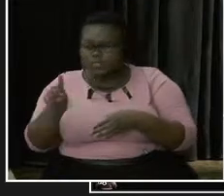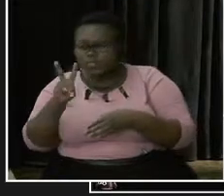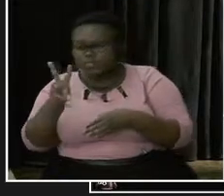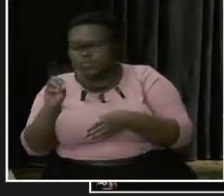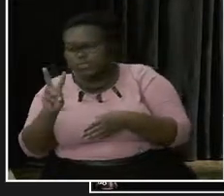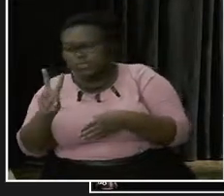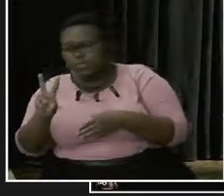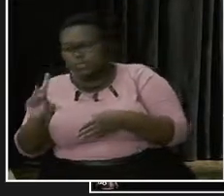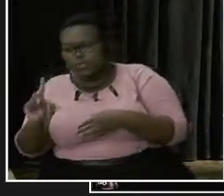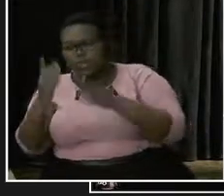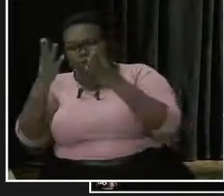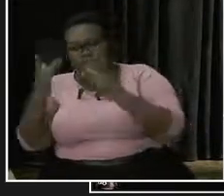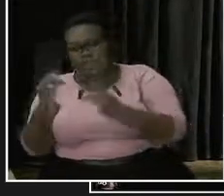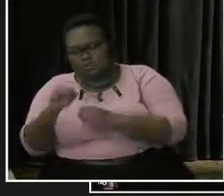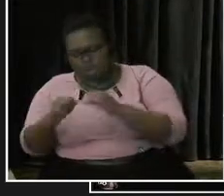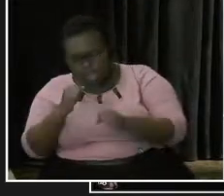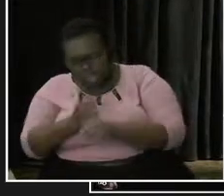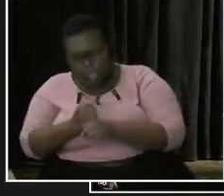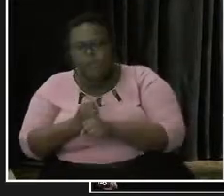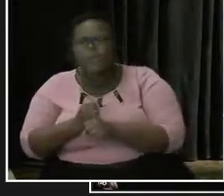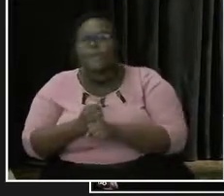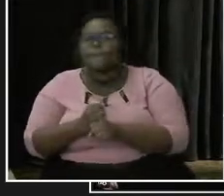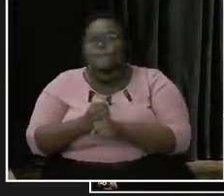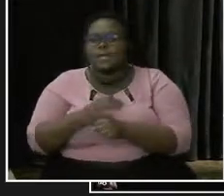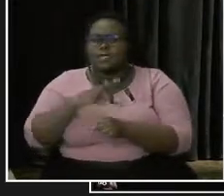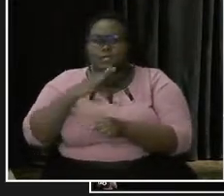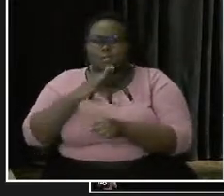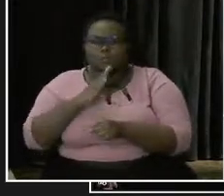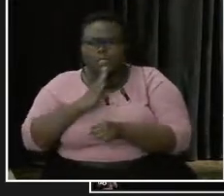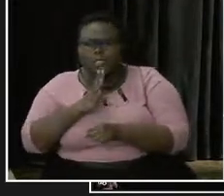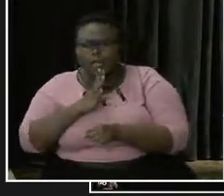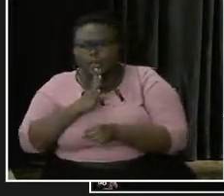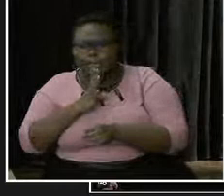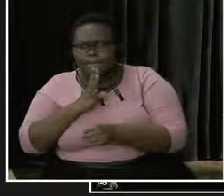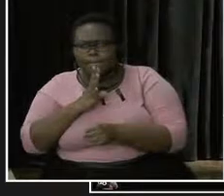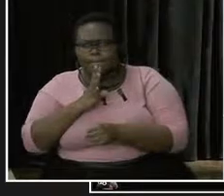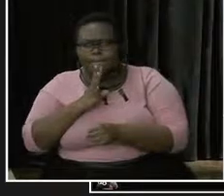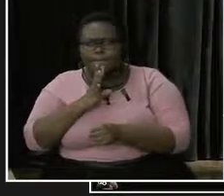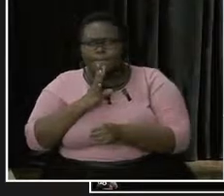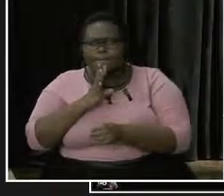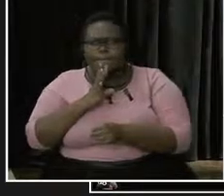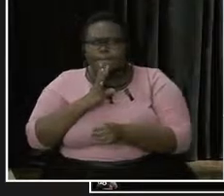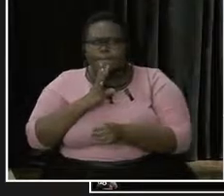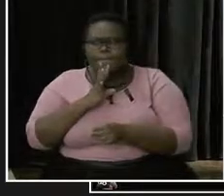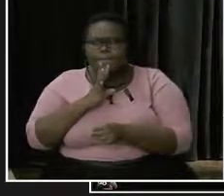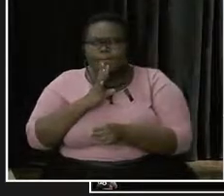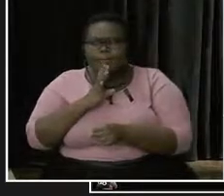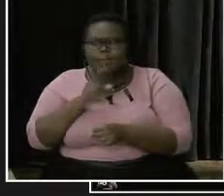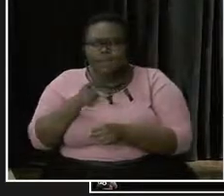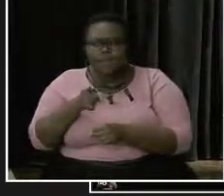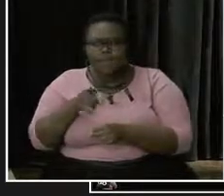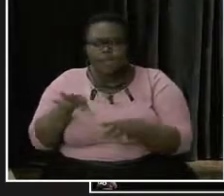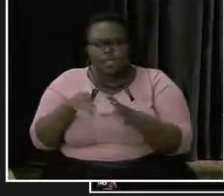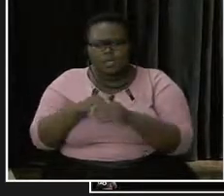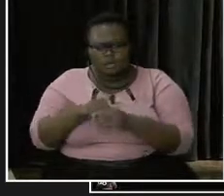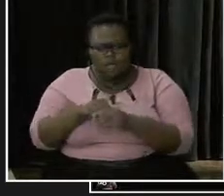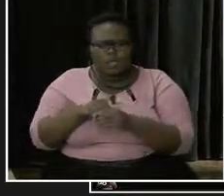Madam Speaker, We're including here